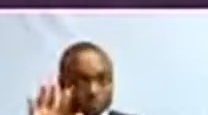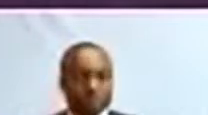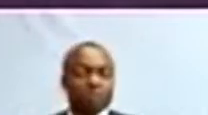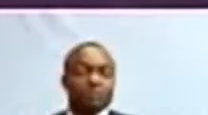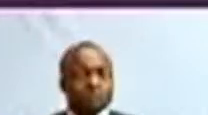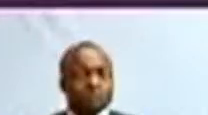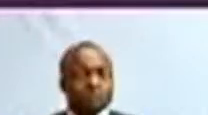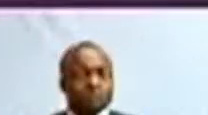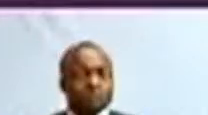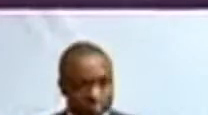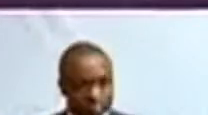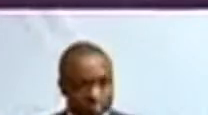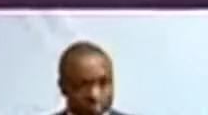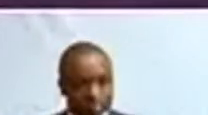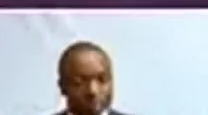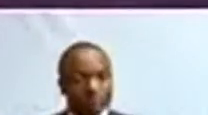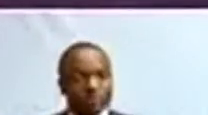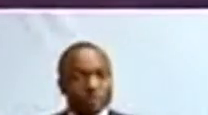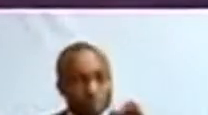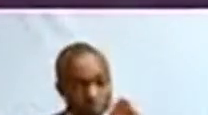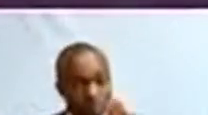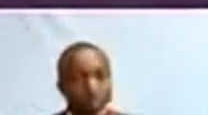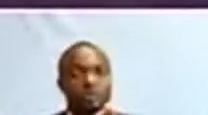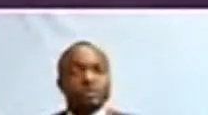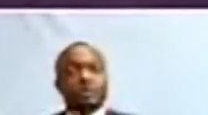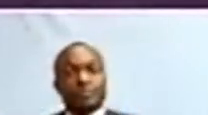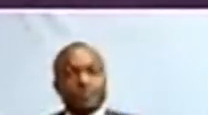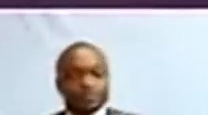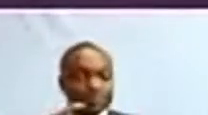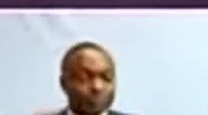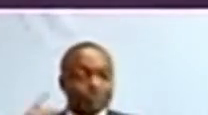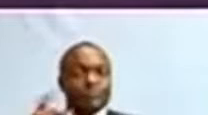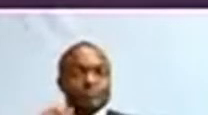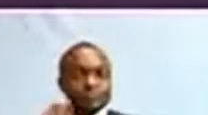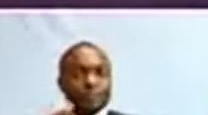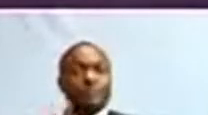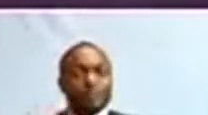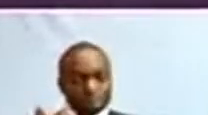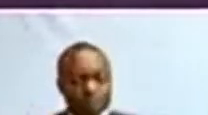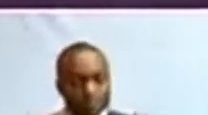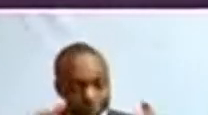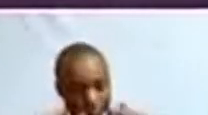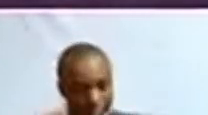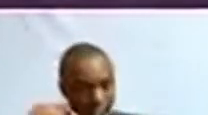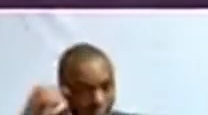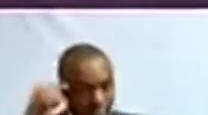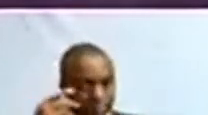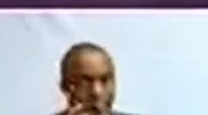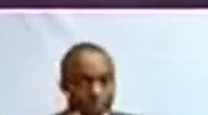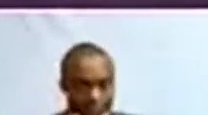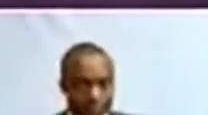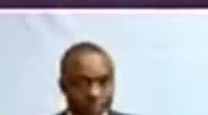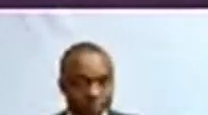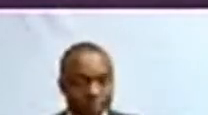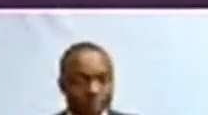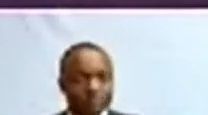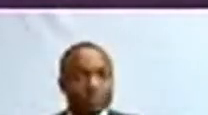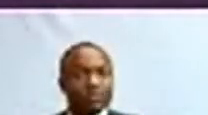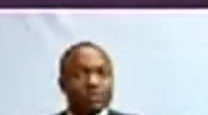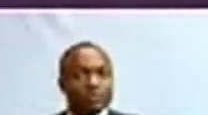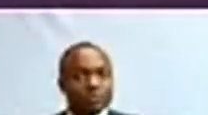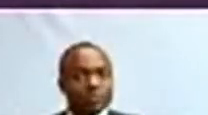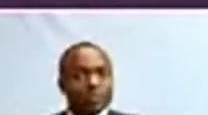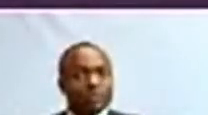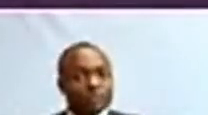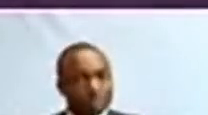And the committee that is being broadcasted live on Parliament Television is the Committee on Local Government Accounts, and it has gone on